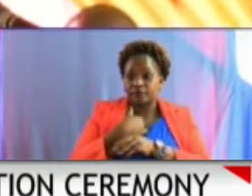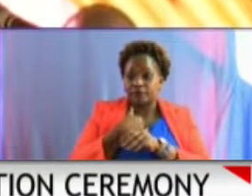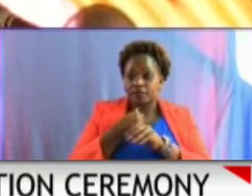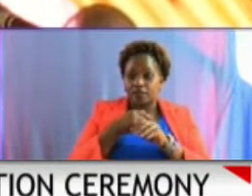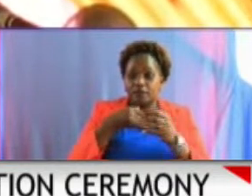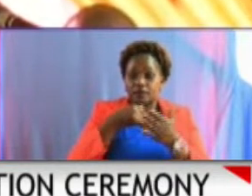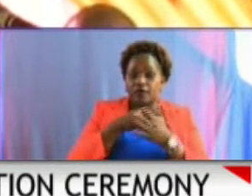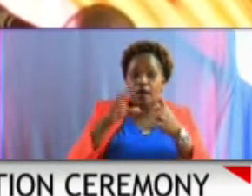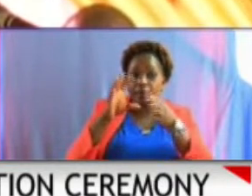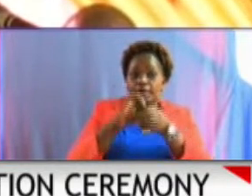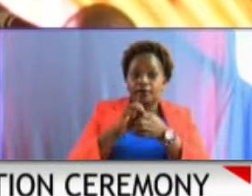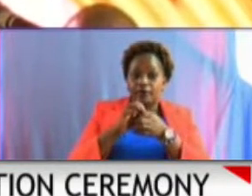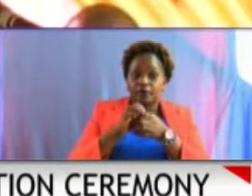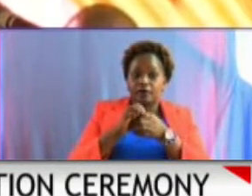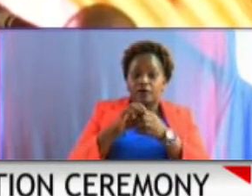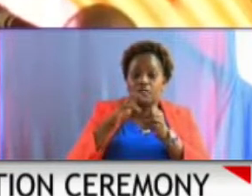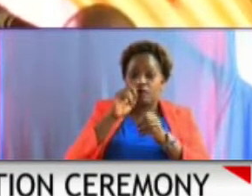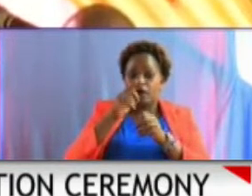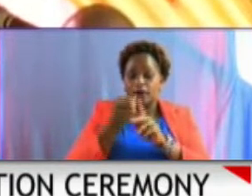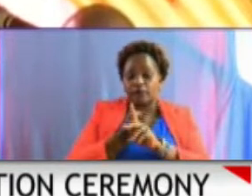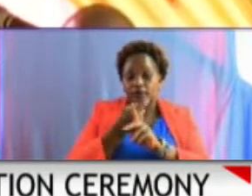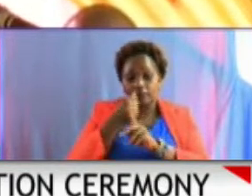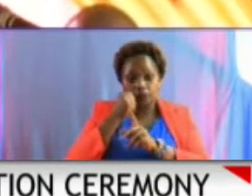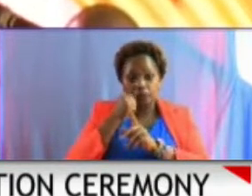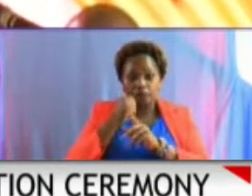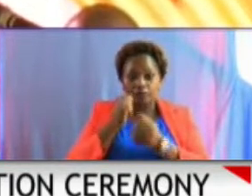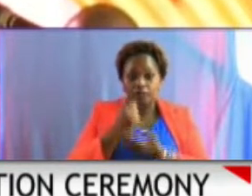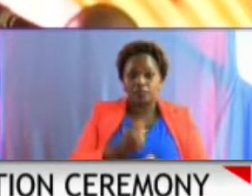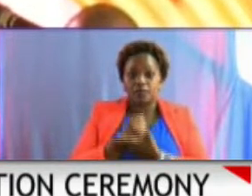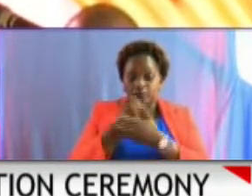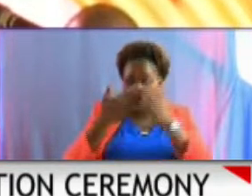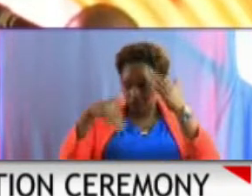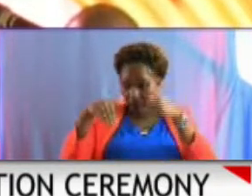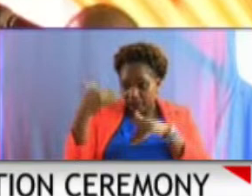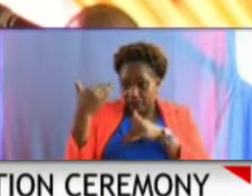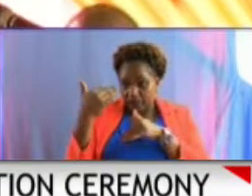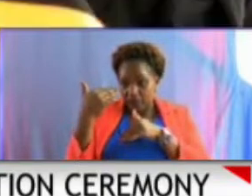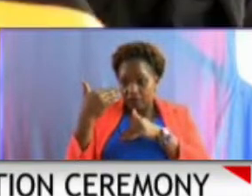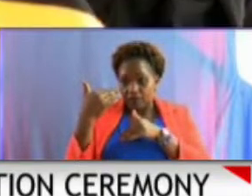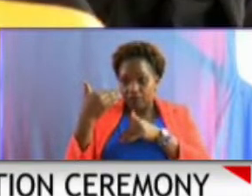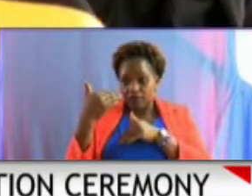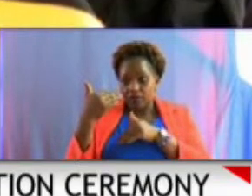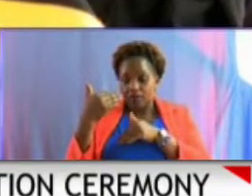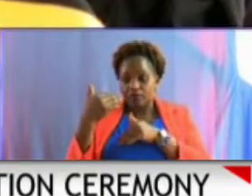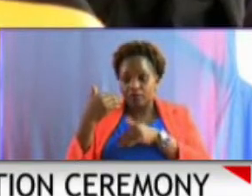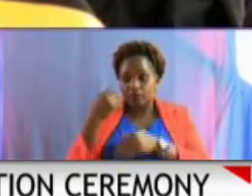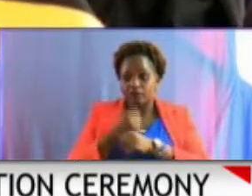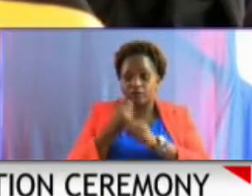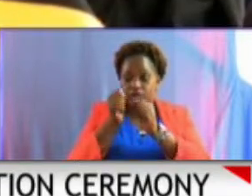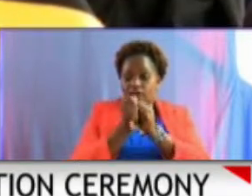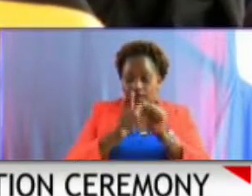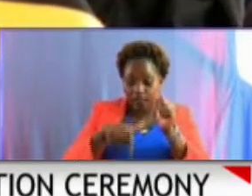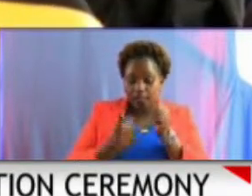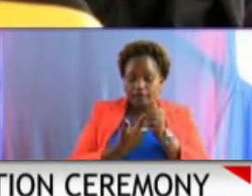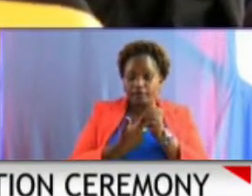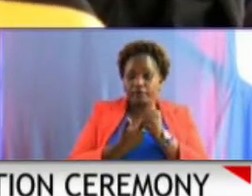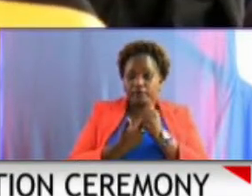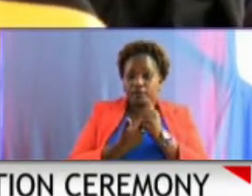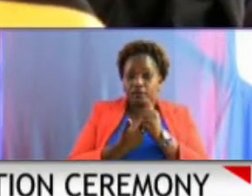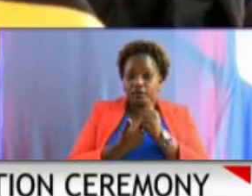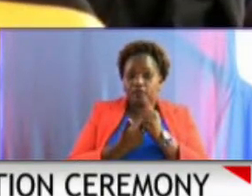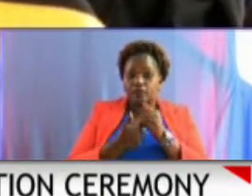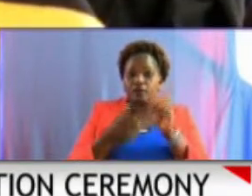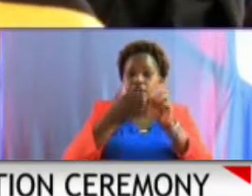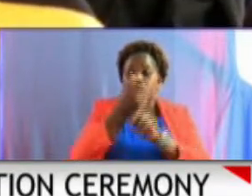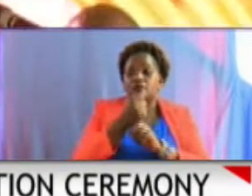associated partnerships and collaborative ventures will enable the university to align itself towards